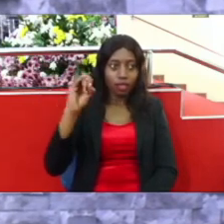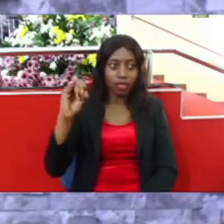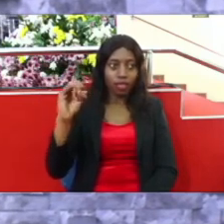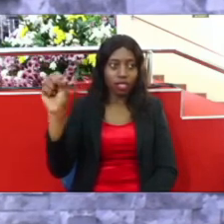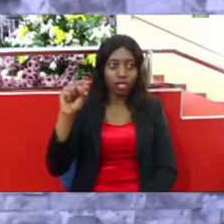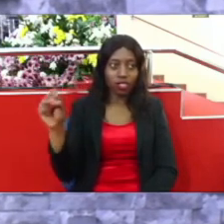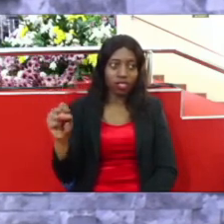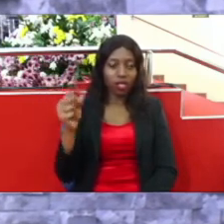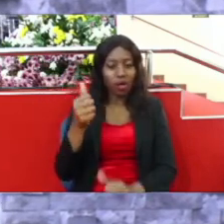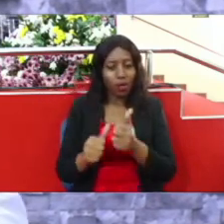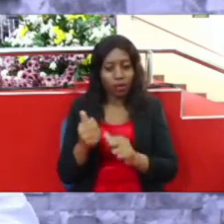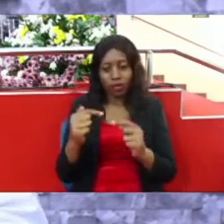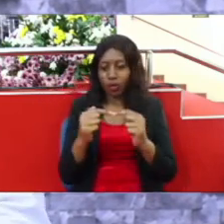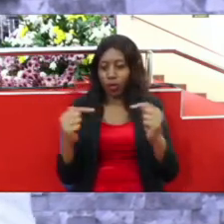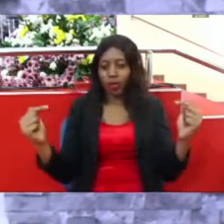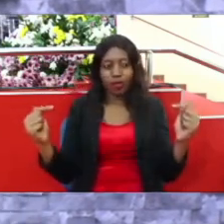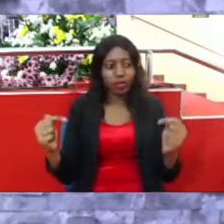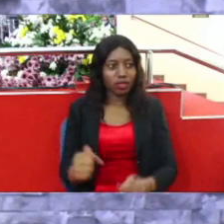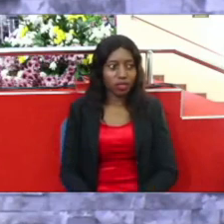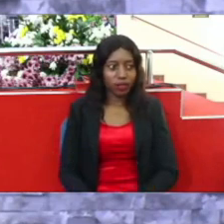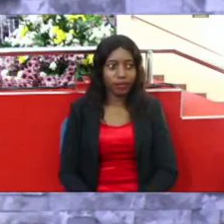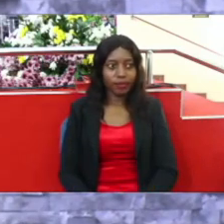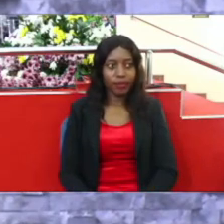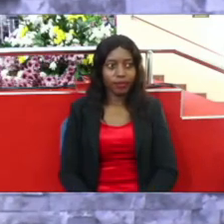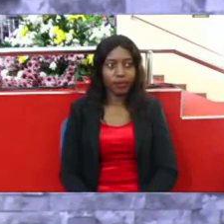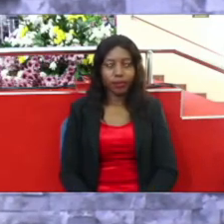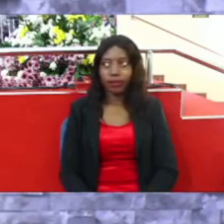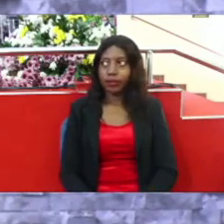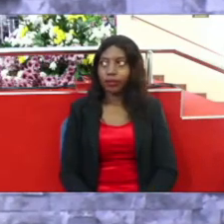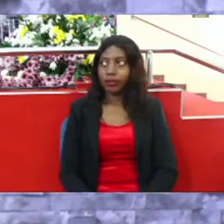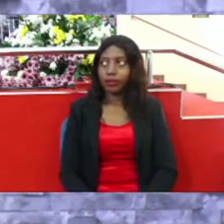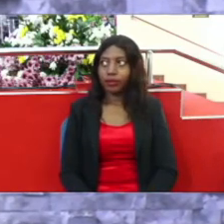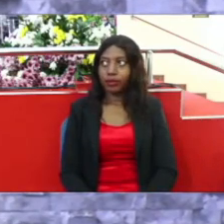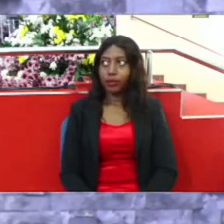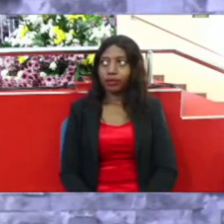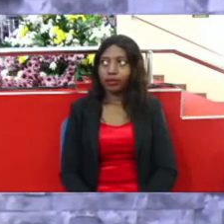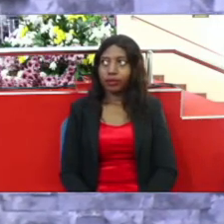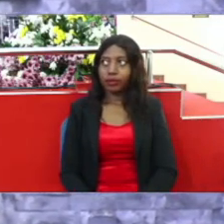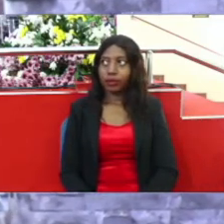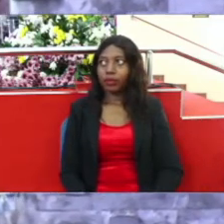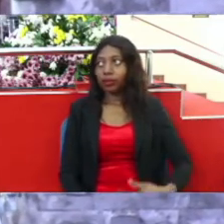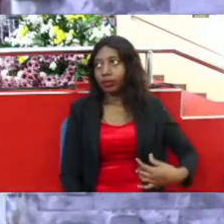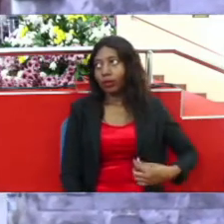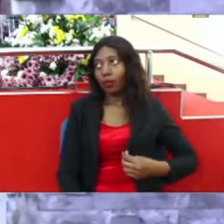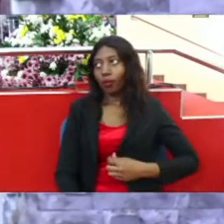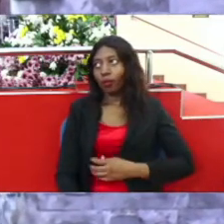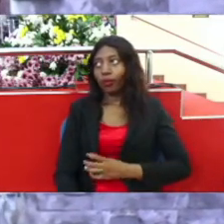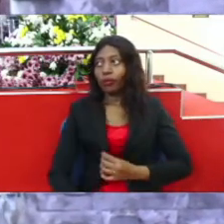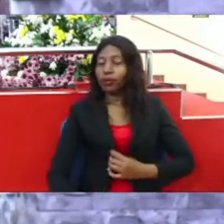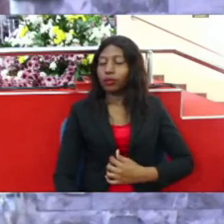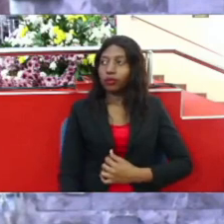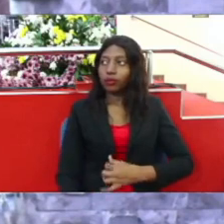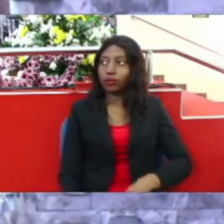wa kinyume. And we are told that the present Spain is where he wanted to go. Na tunaambiwa kwamba nchi ya